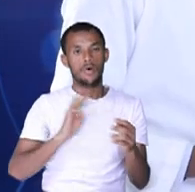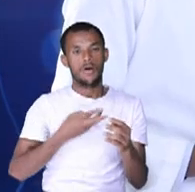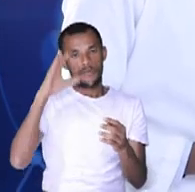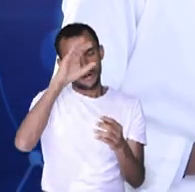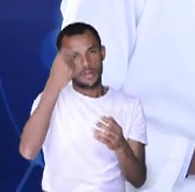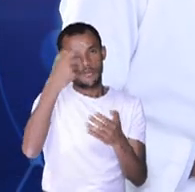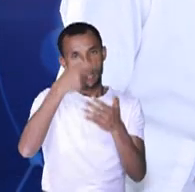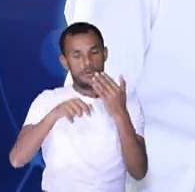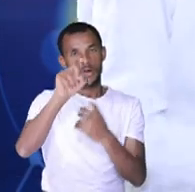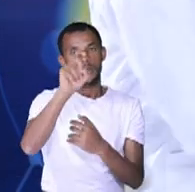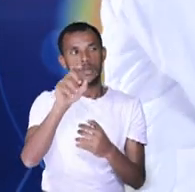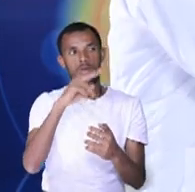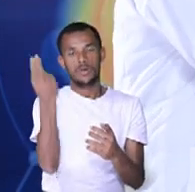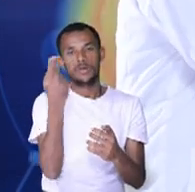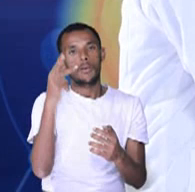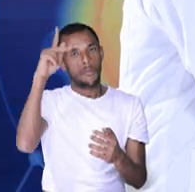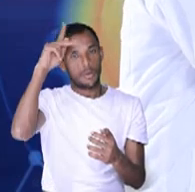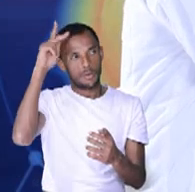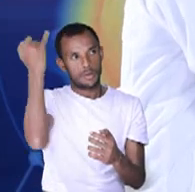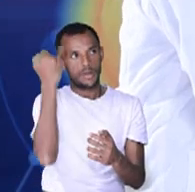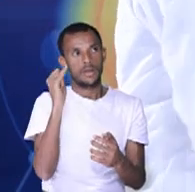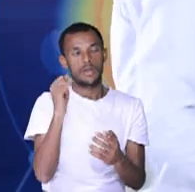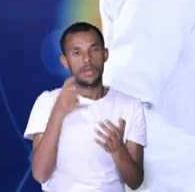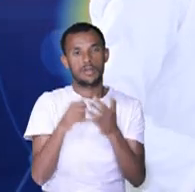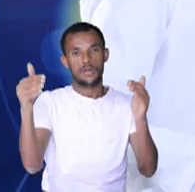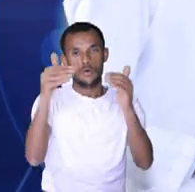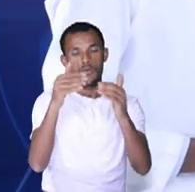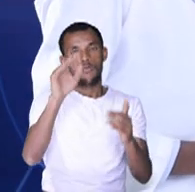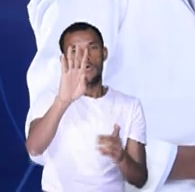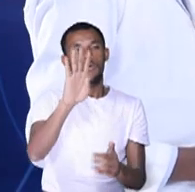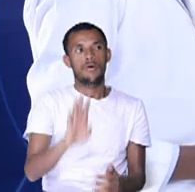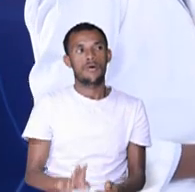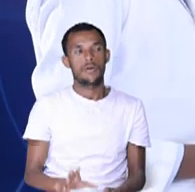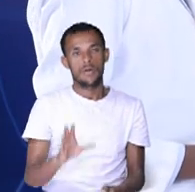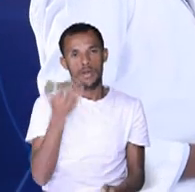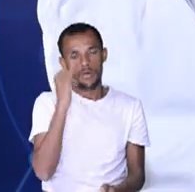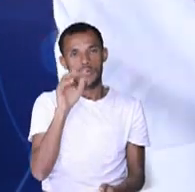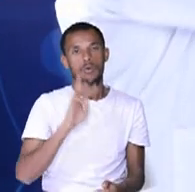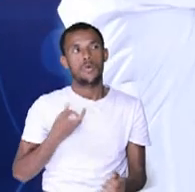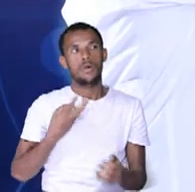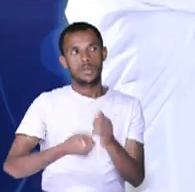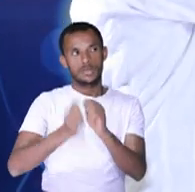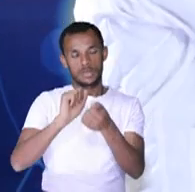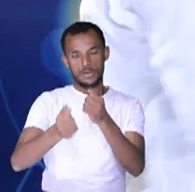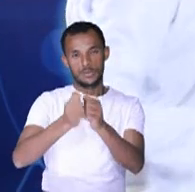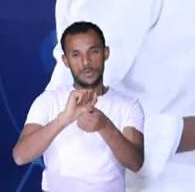find the value of x using Pythagoras theorem, and it's equal to 4. And if we